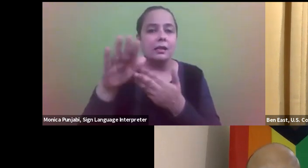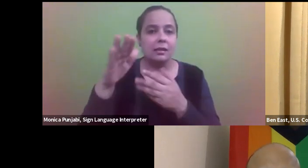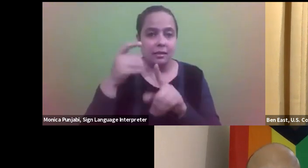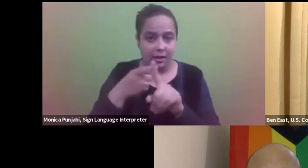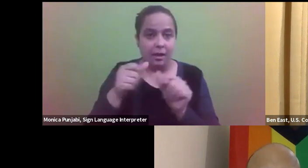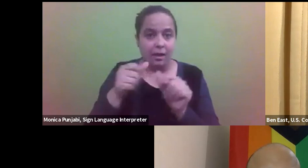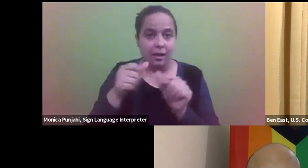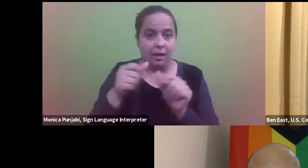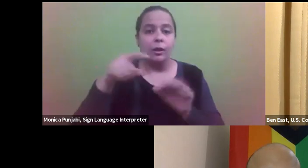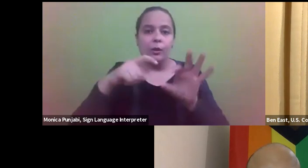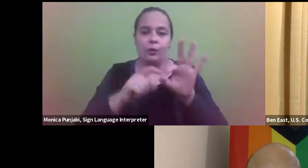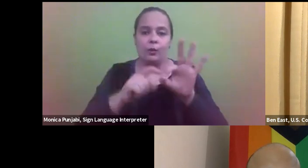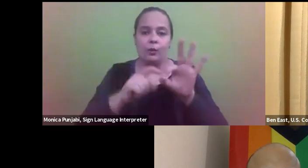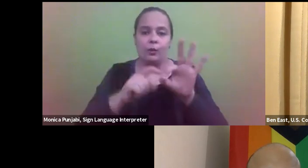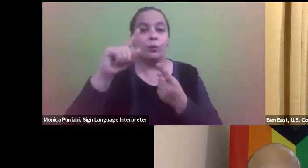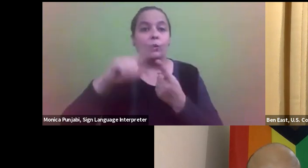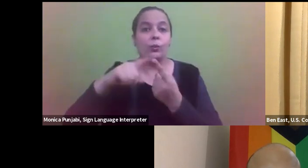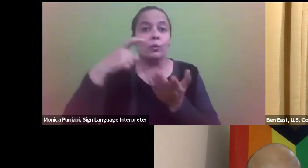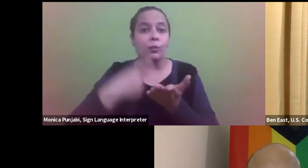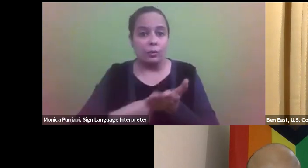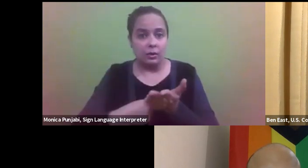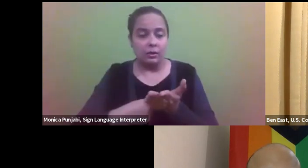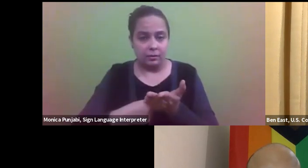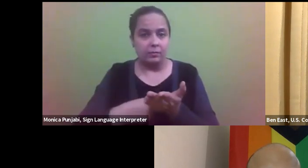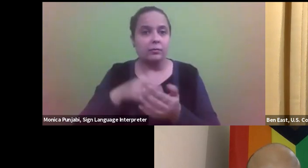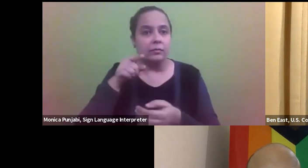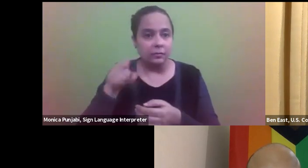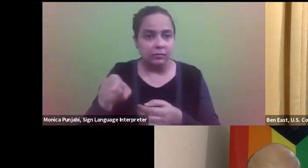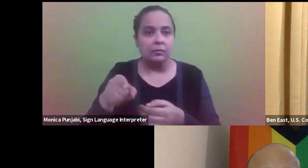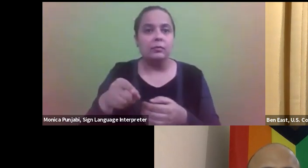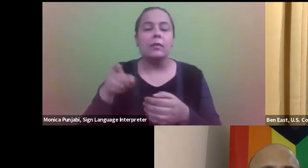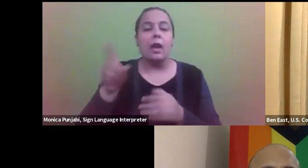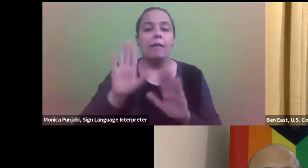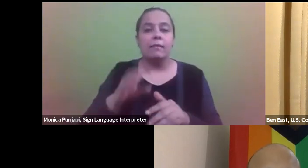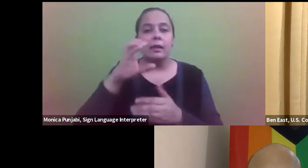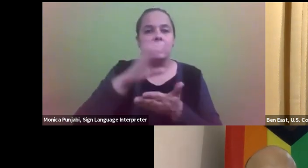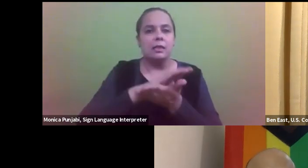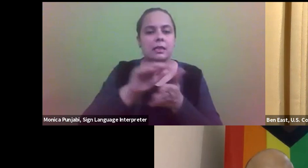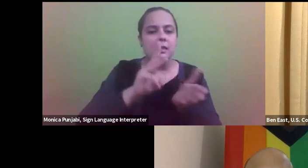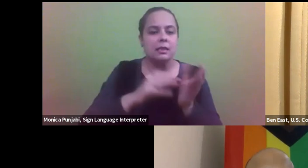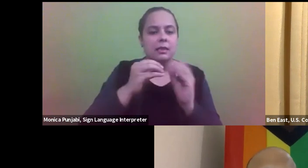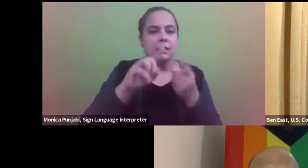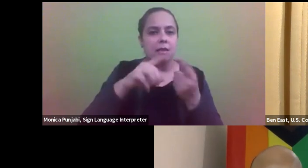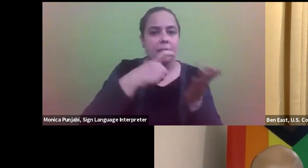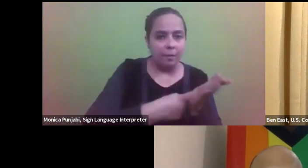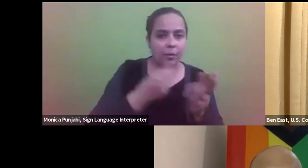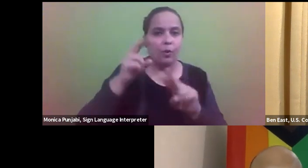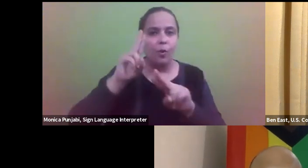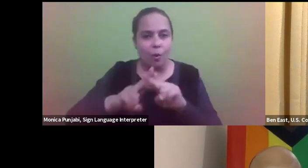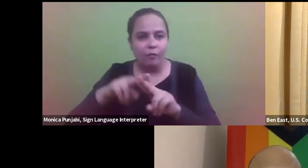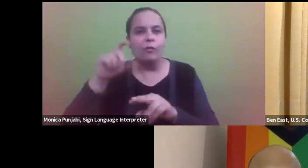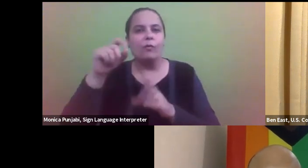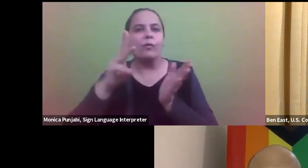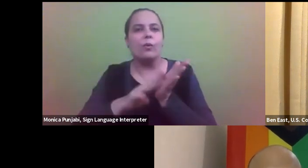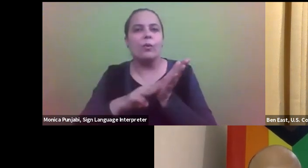racial minority-led LGBTQI+ chamber of commerce. With substantial global experience in supply chain